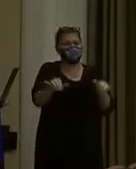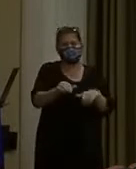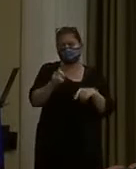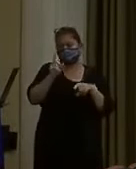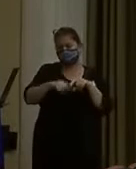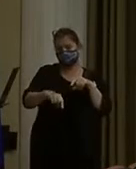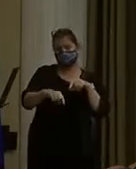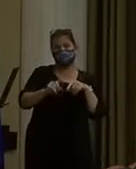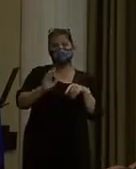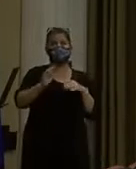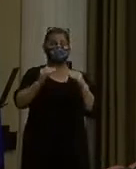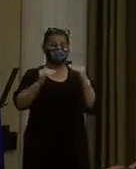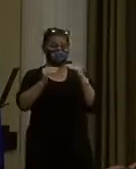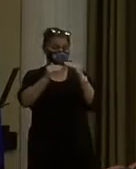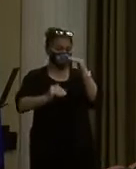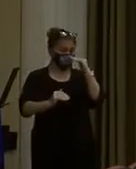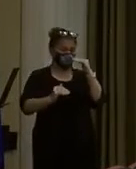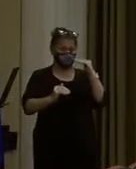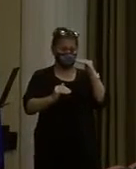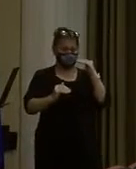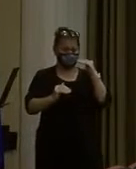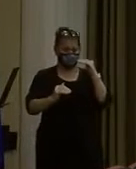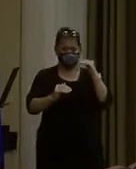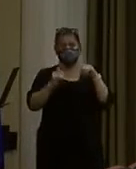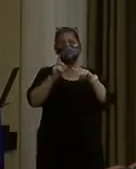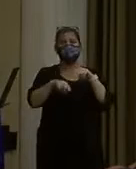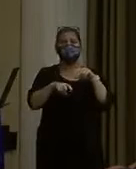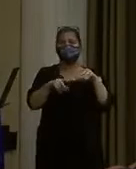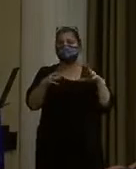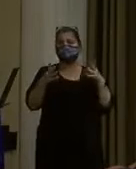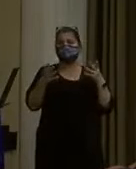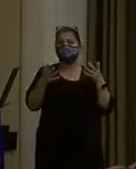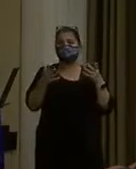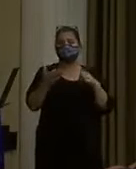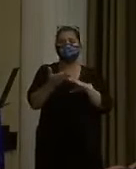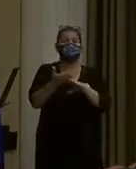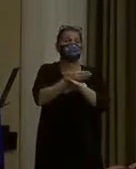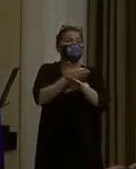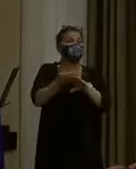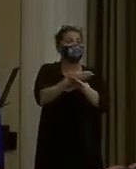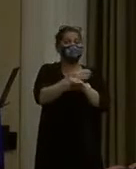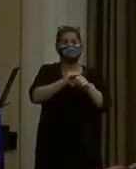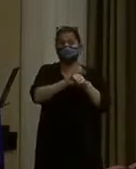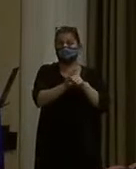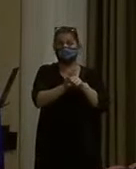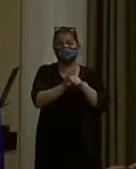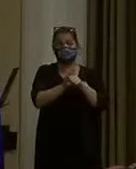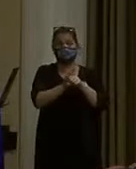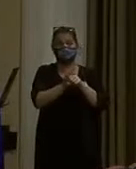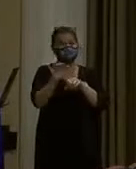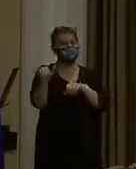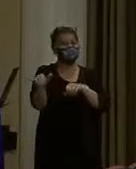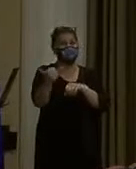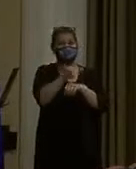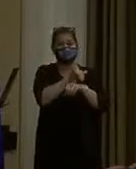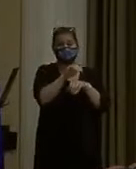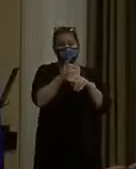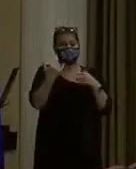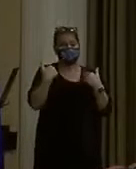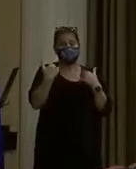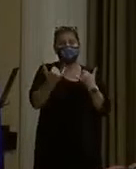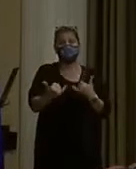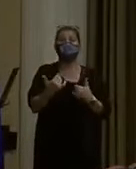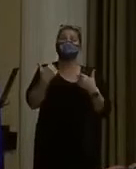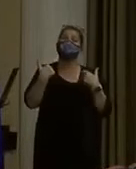The inequitable landscape before COVID-19 was just as dire as it is today, which means we have